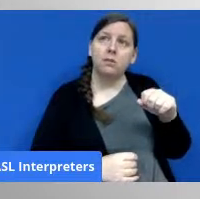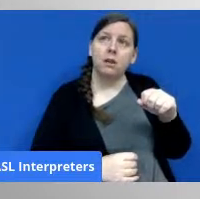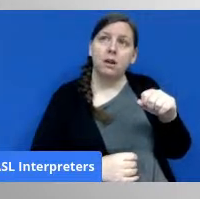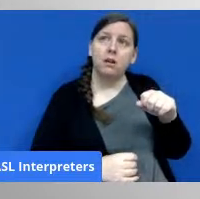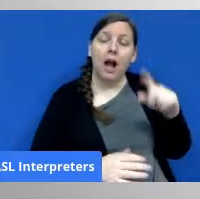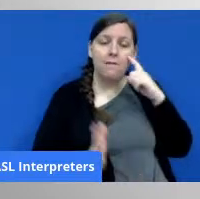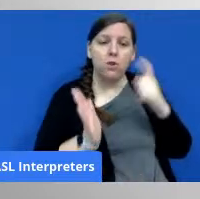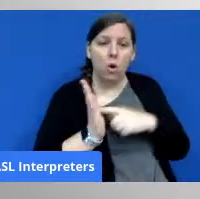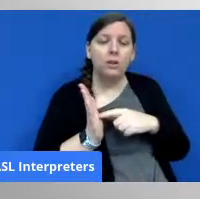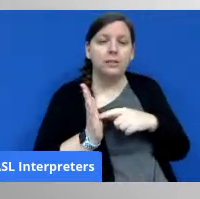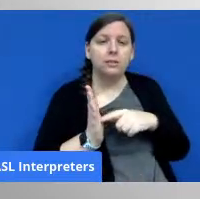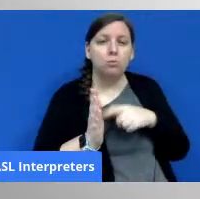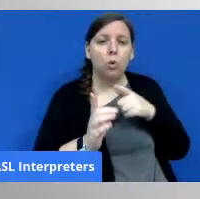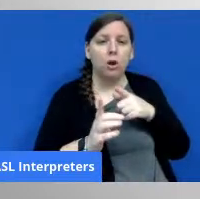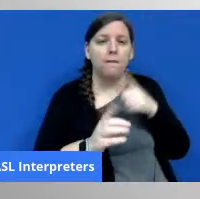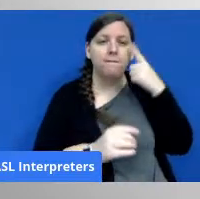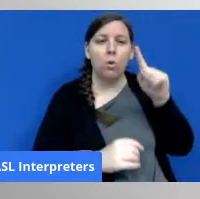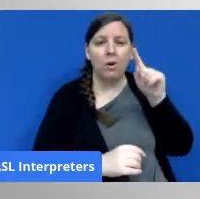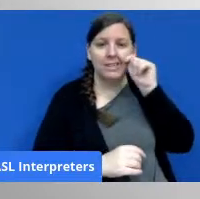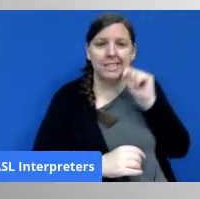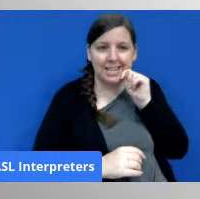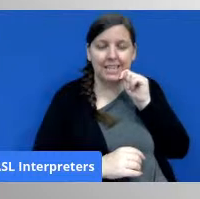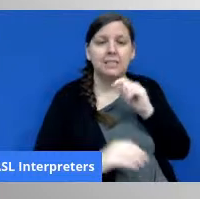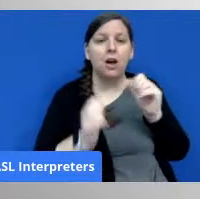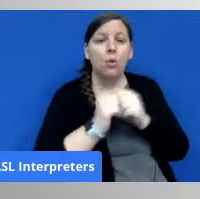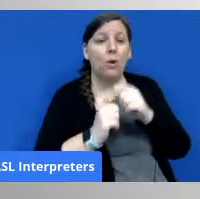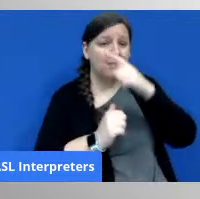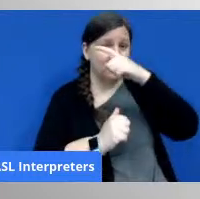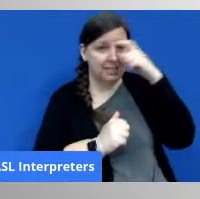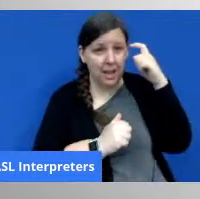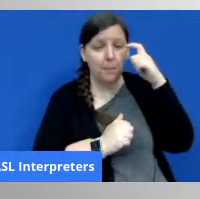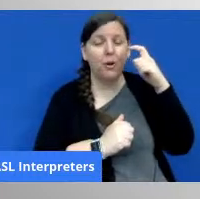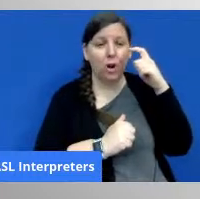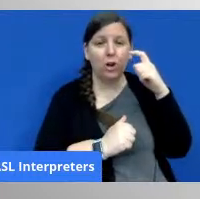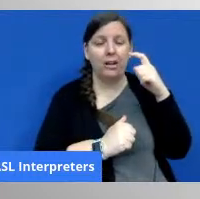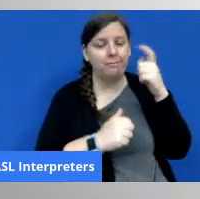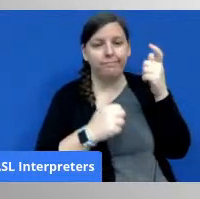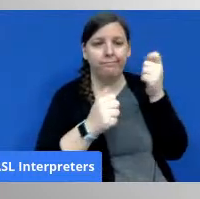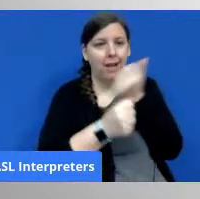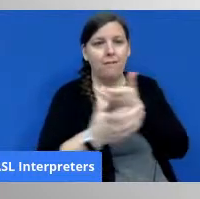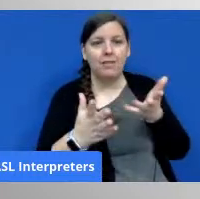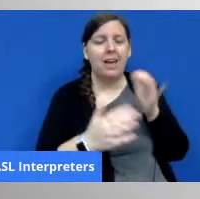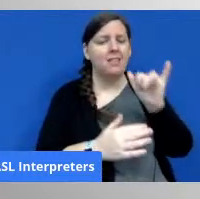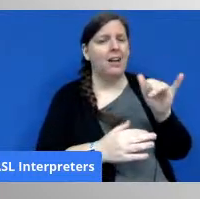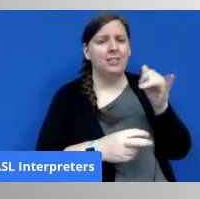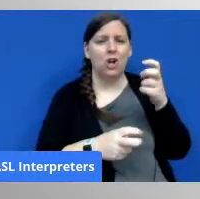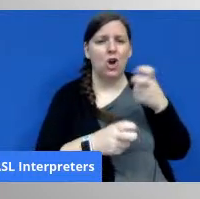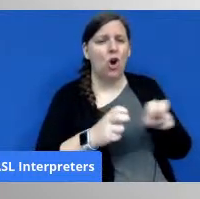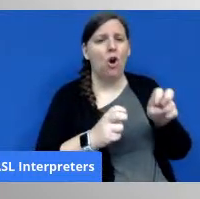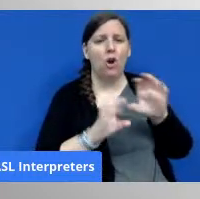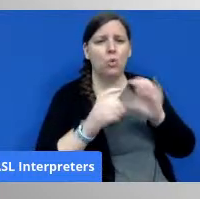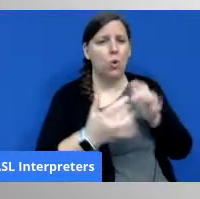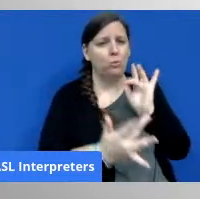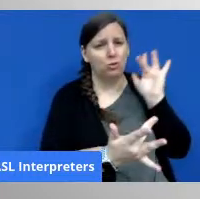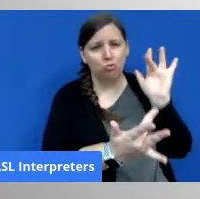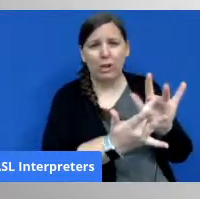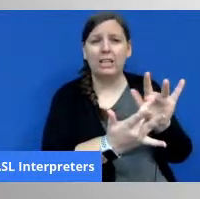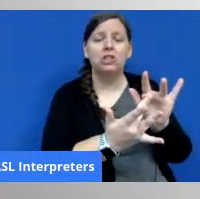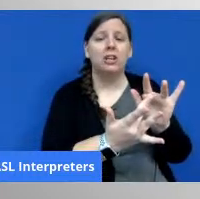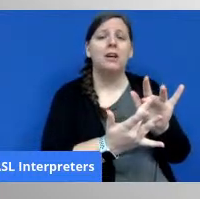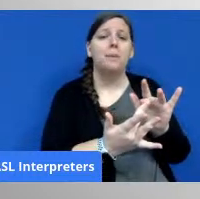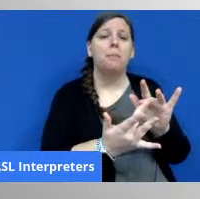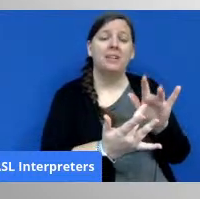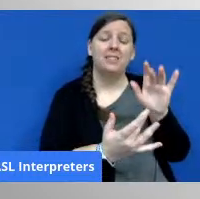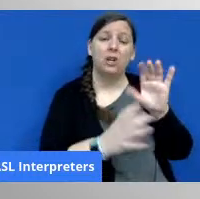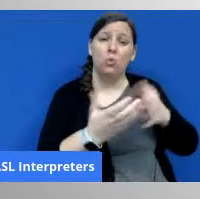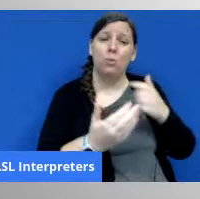and overall, it's a harder group to reach, but it's a group that we need to reach as much as